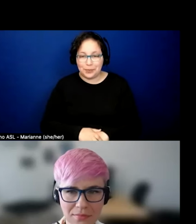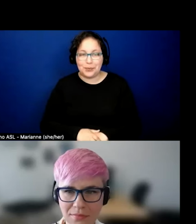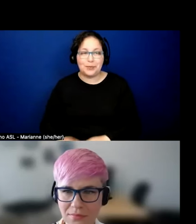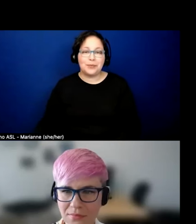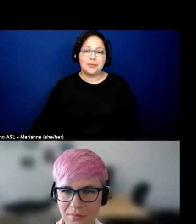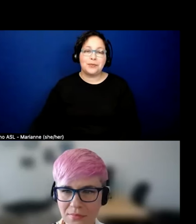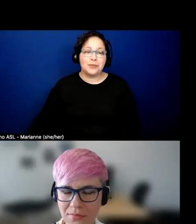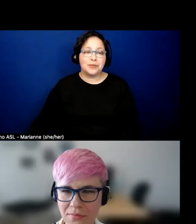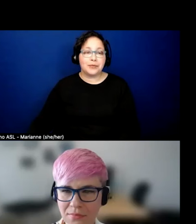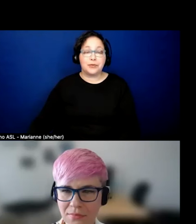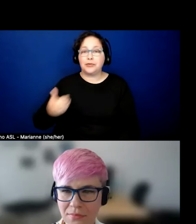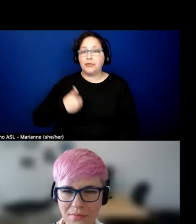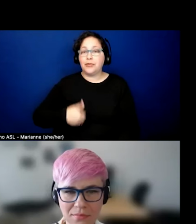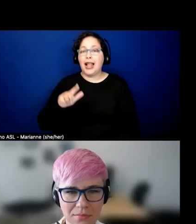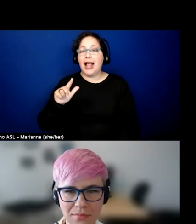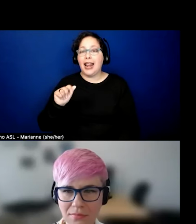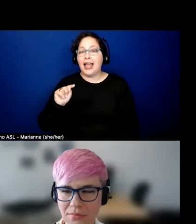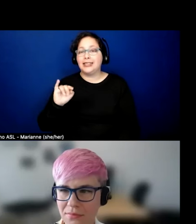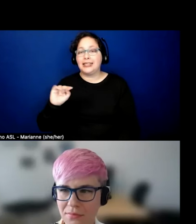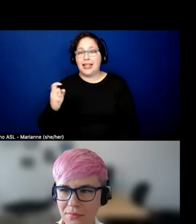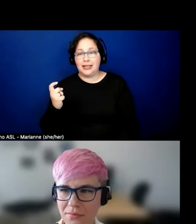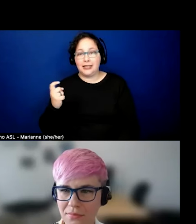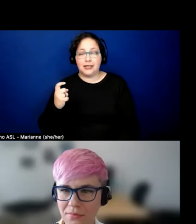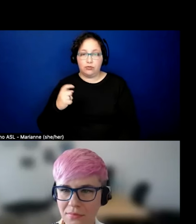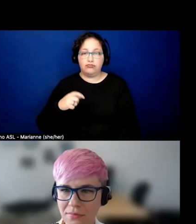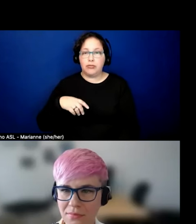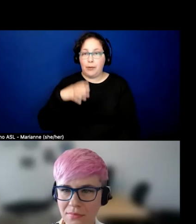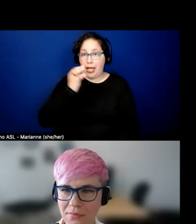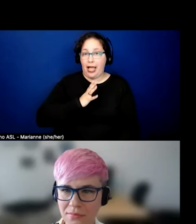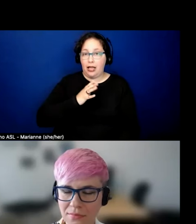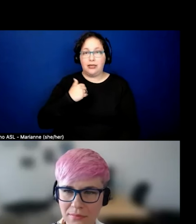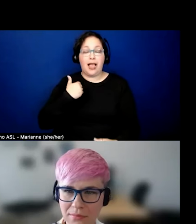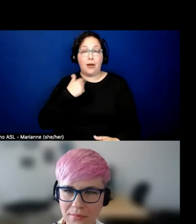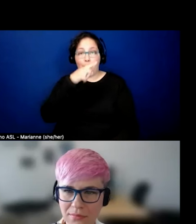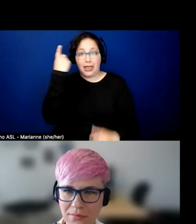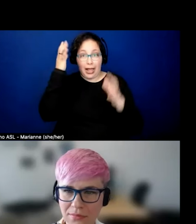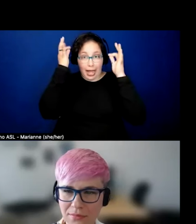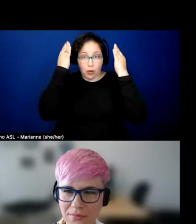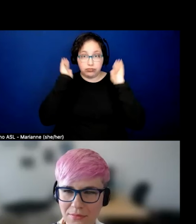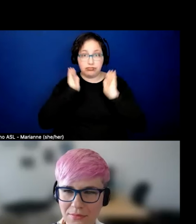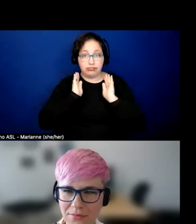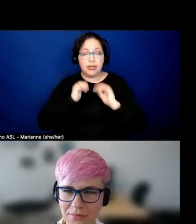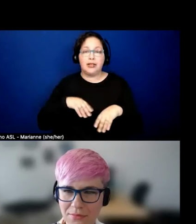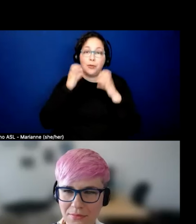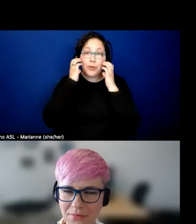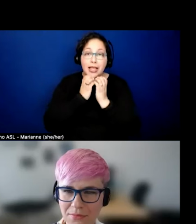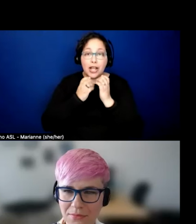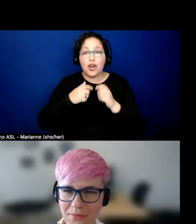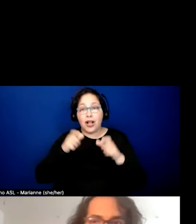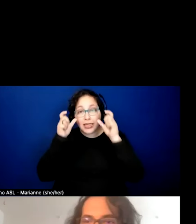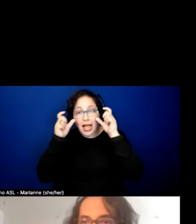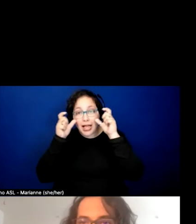a Latinx white male that has long black hair and a beard, and I'm wearing glasses and I'm wearing a